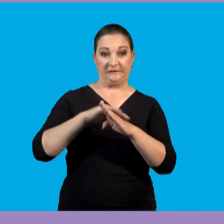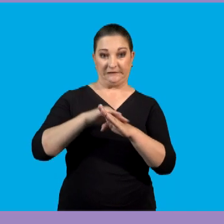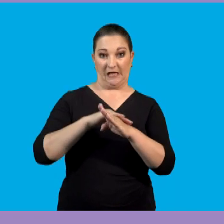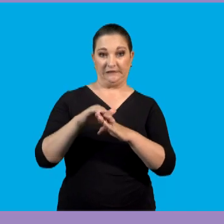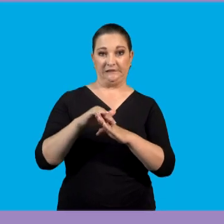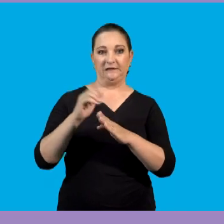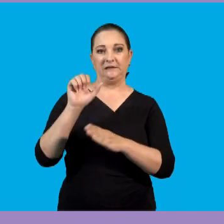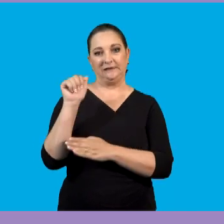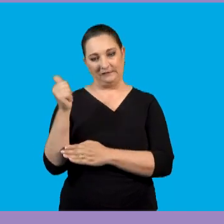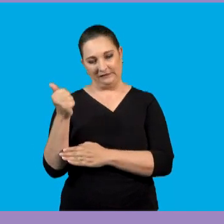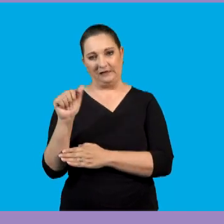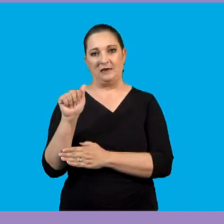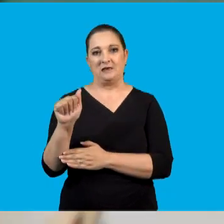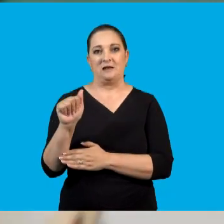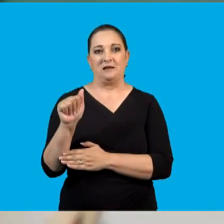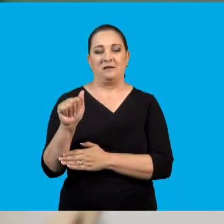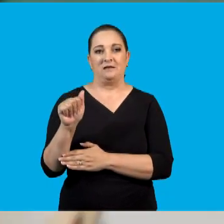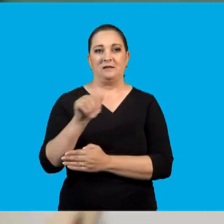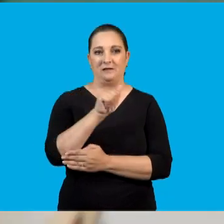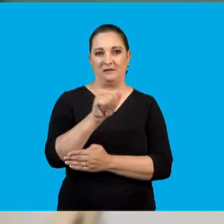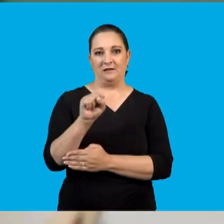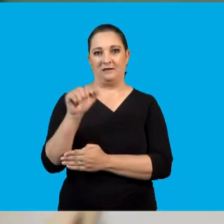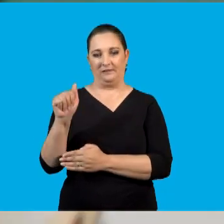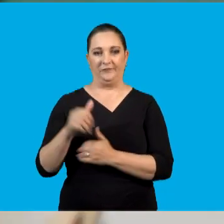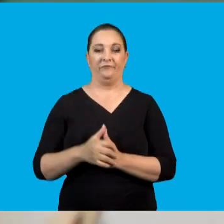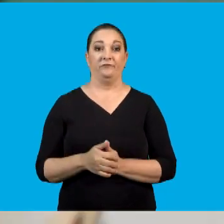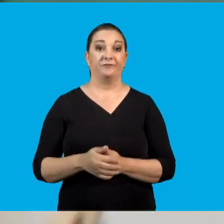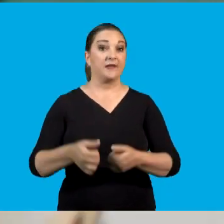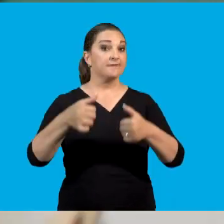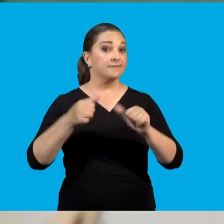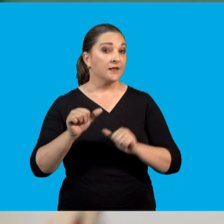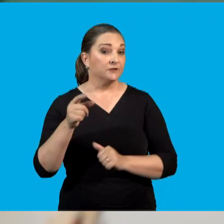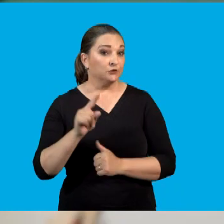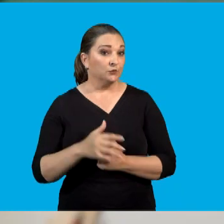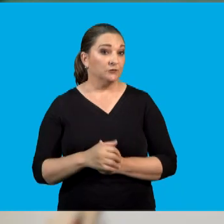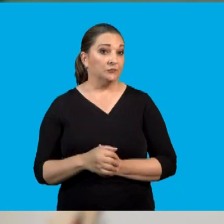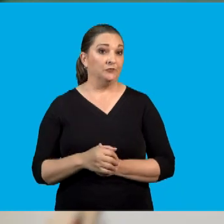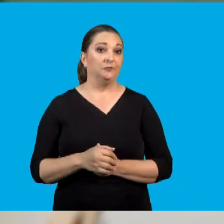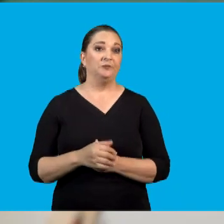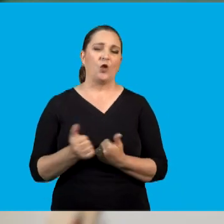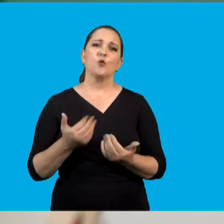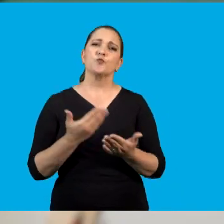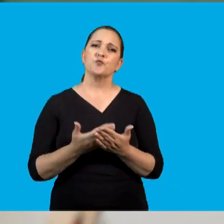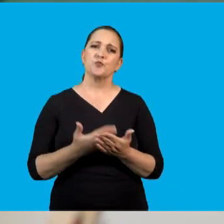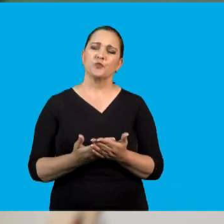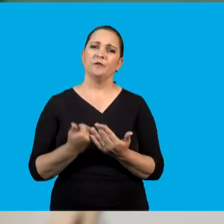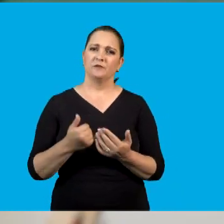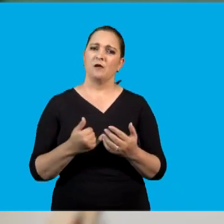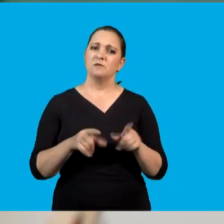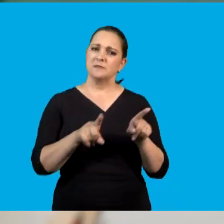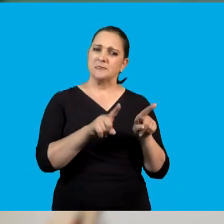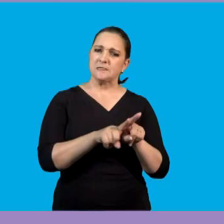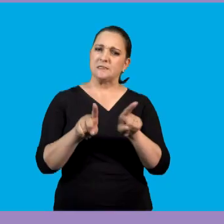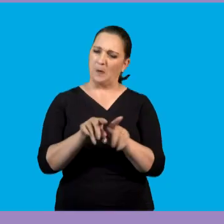found another angle there. Let's look at our next example where we are also going to be proving their